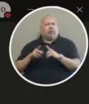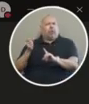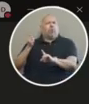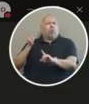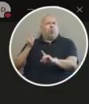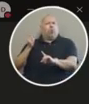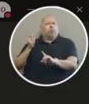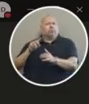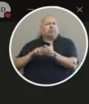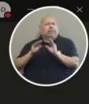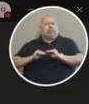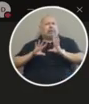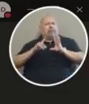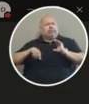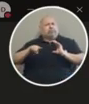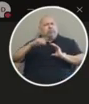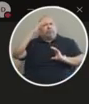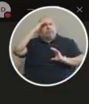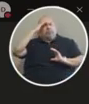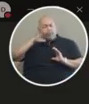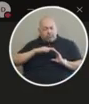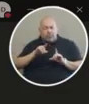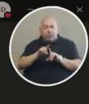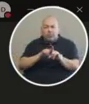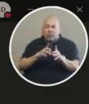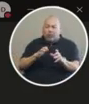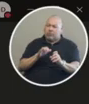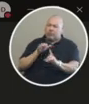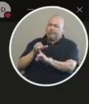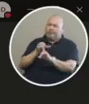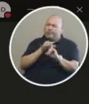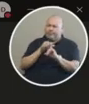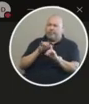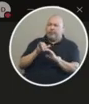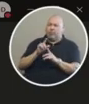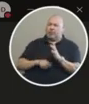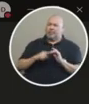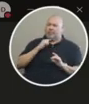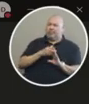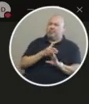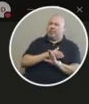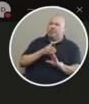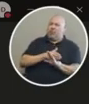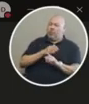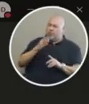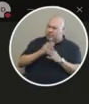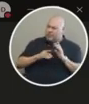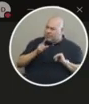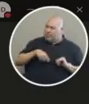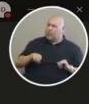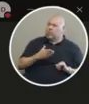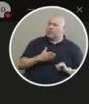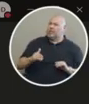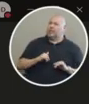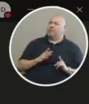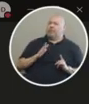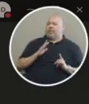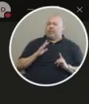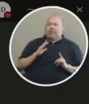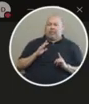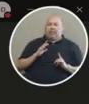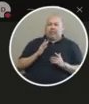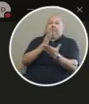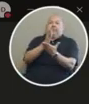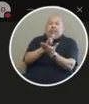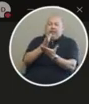that clear with the council. But I also want to remind the council what I said earlier. Some of these things are being stopped or